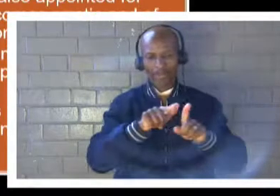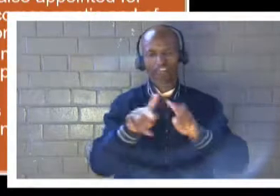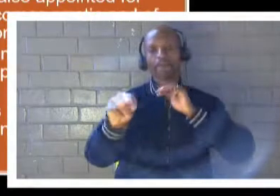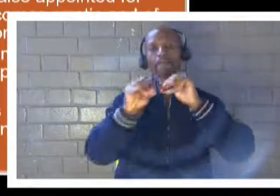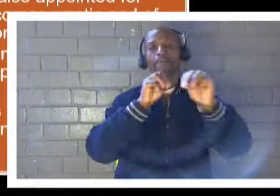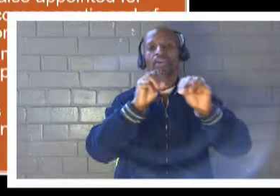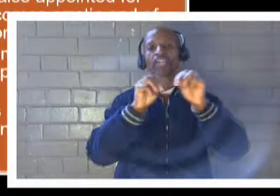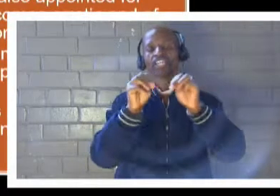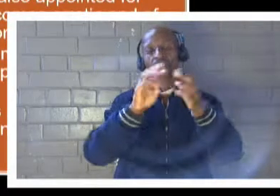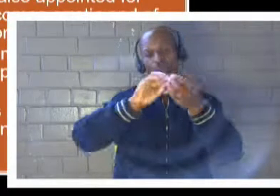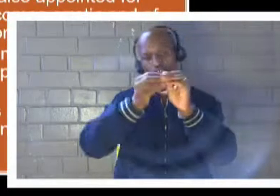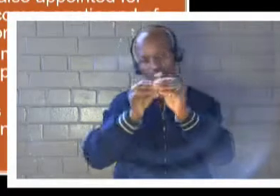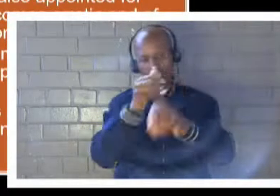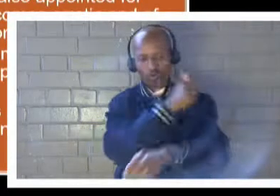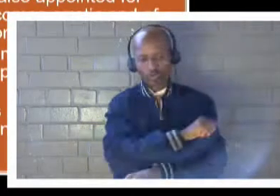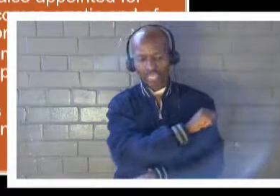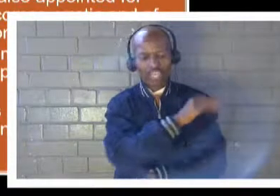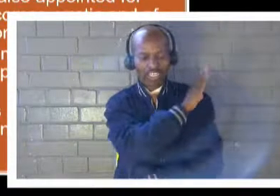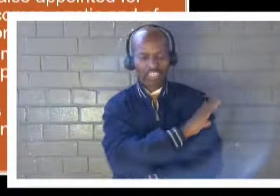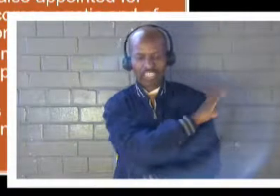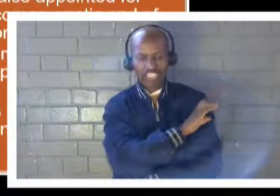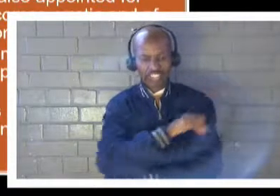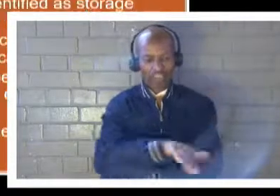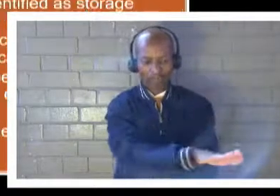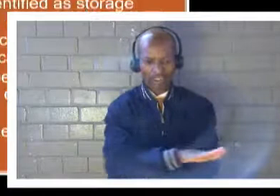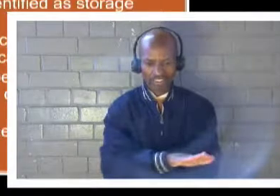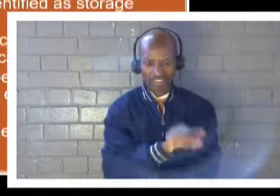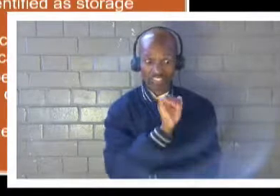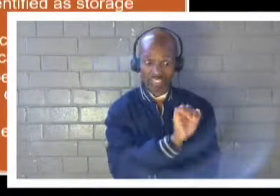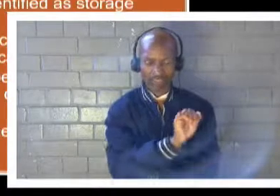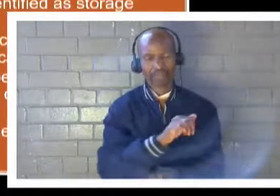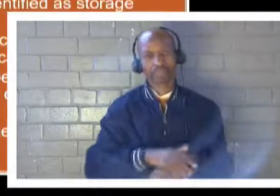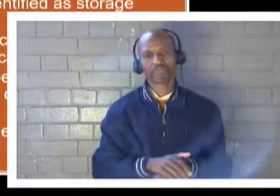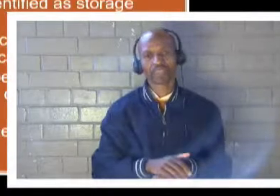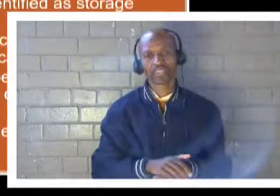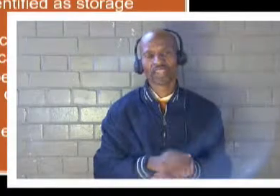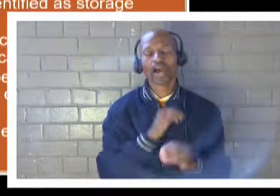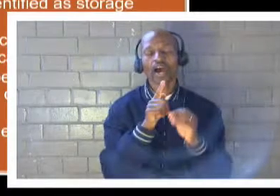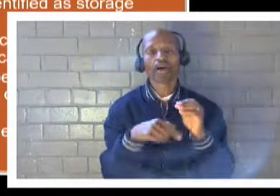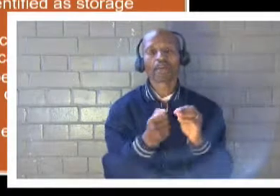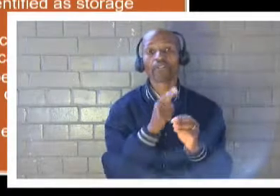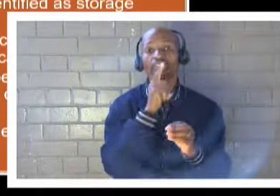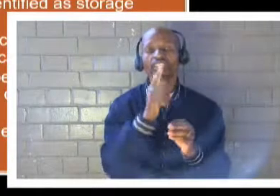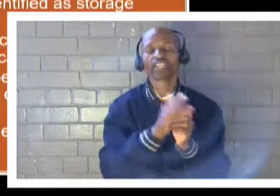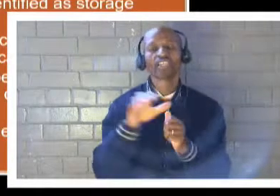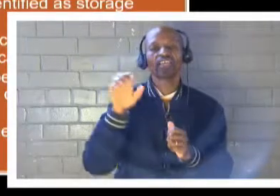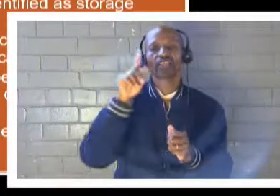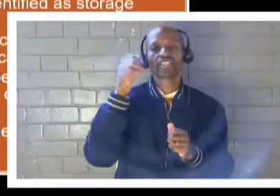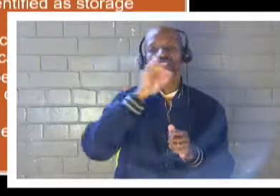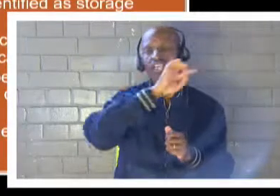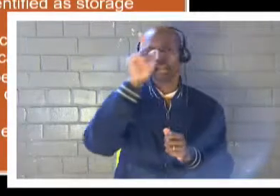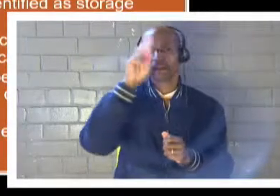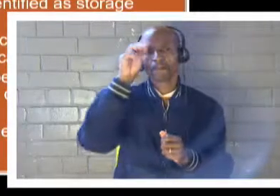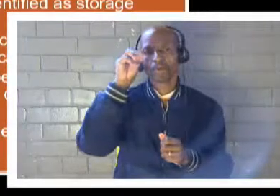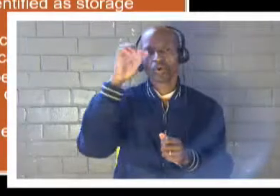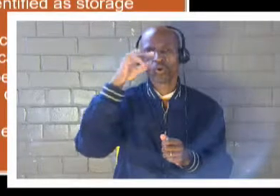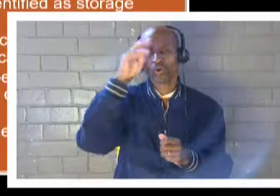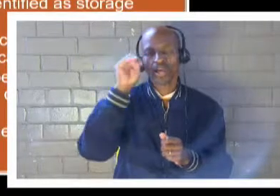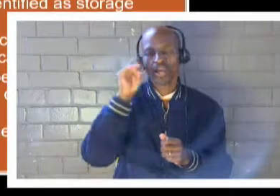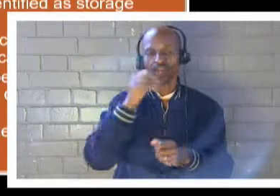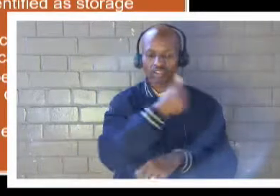manage and maintain the hospital, the clinics in the surrounding area. With regards to Tele Mokorane Hospital, they